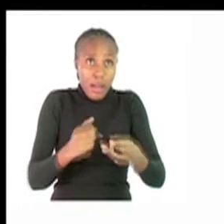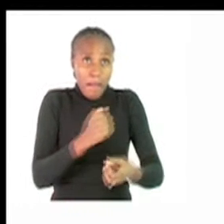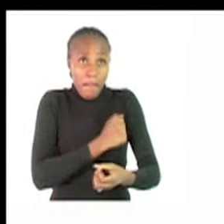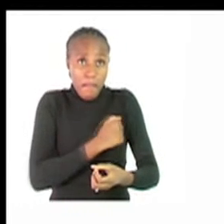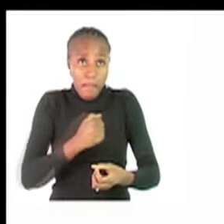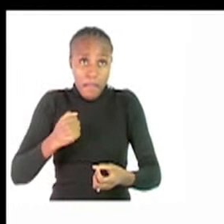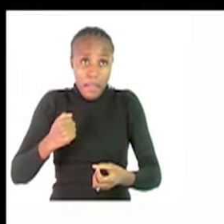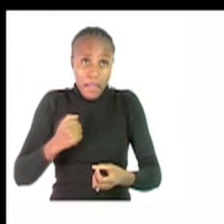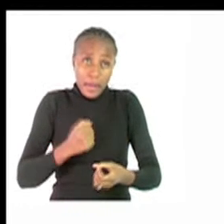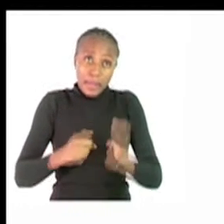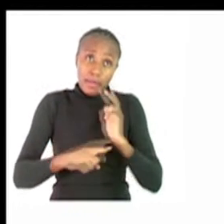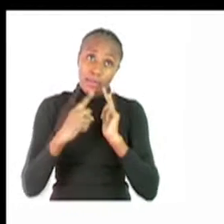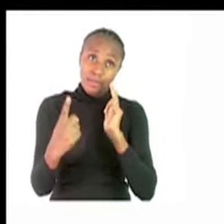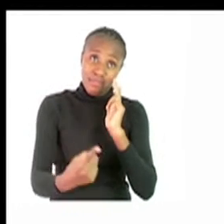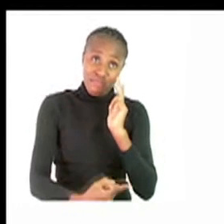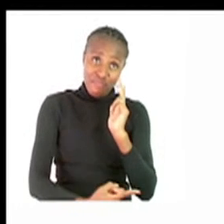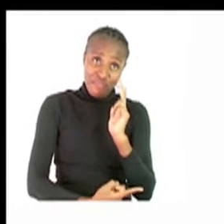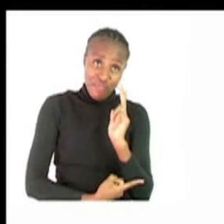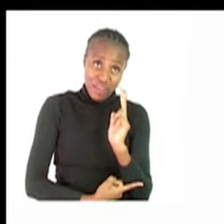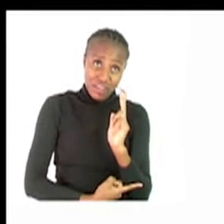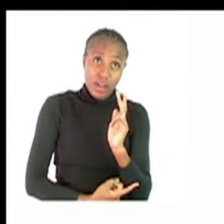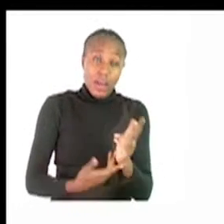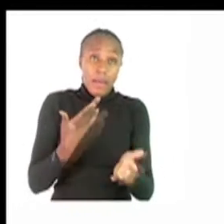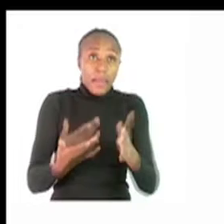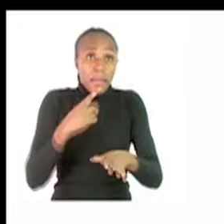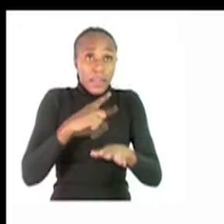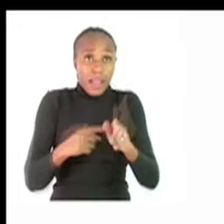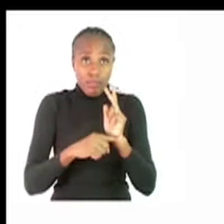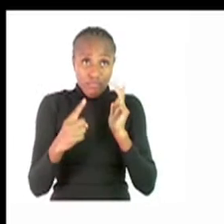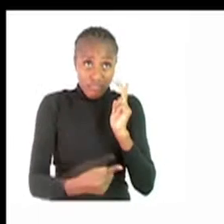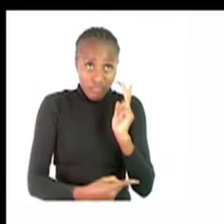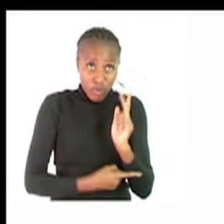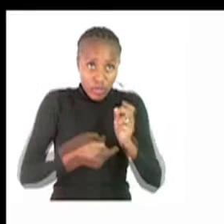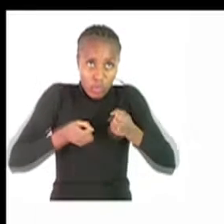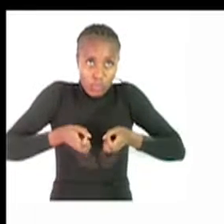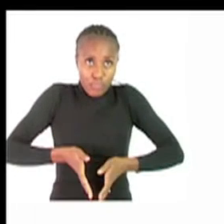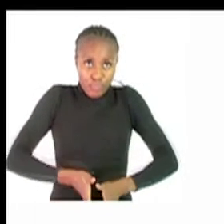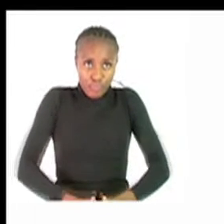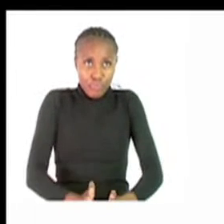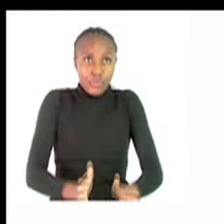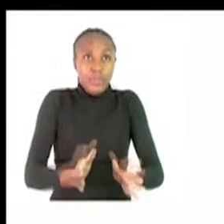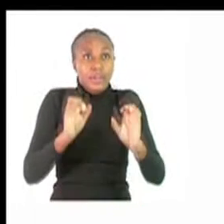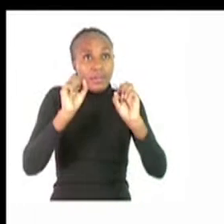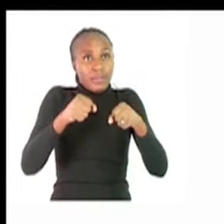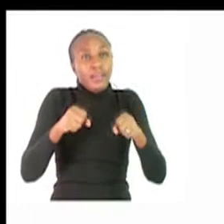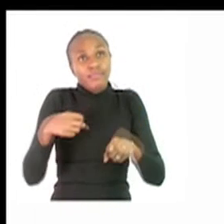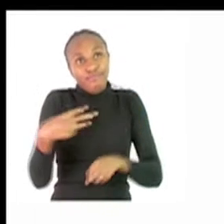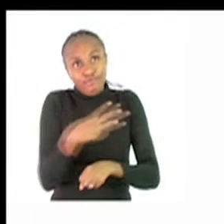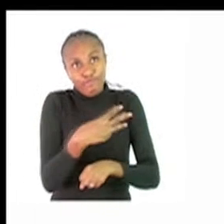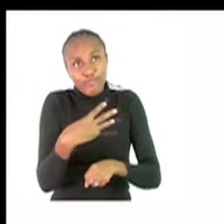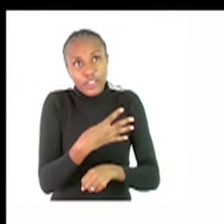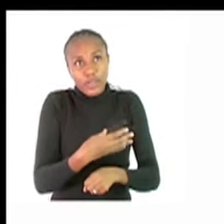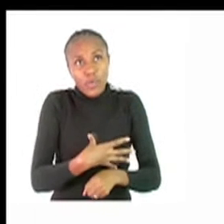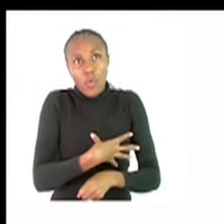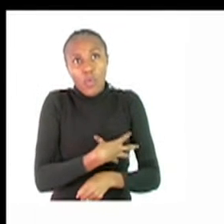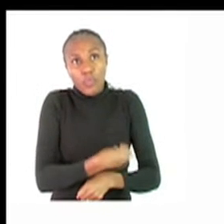HIV can be during pregnancy or at birth or through